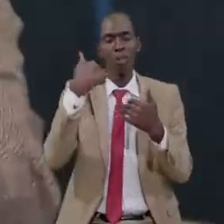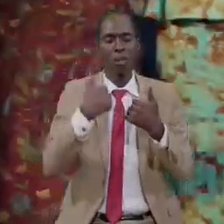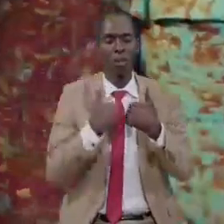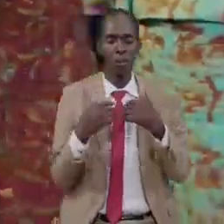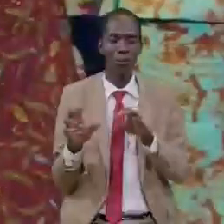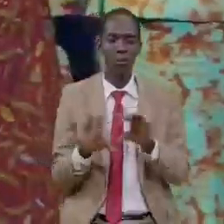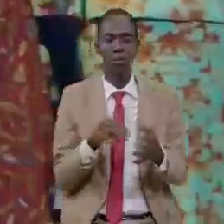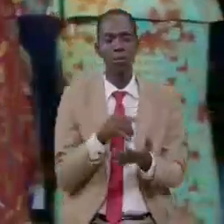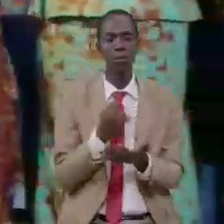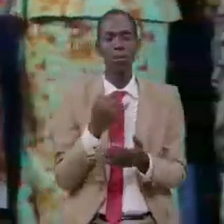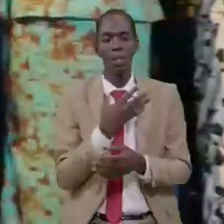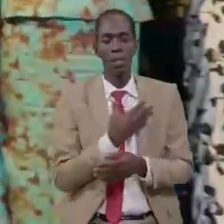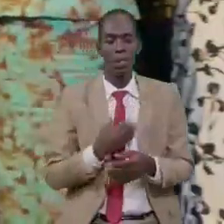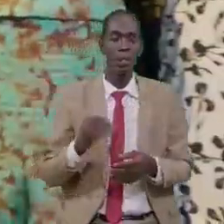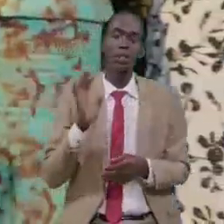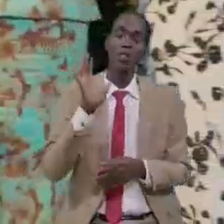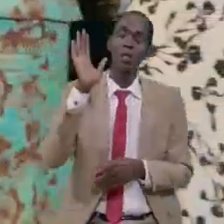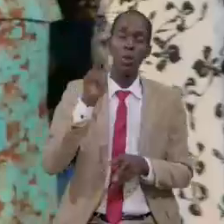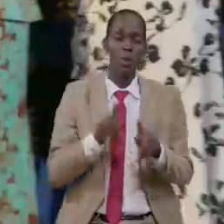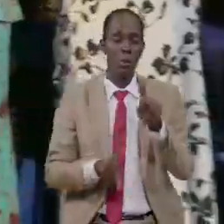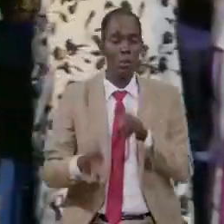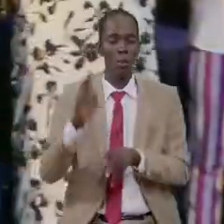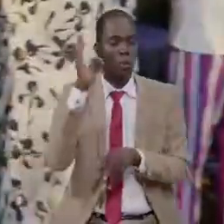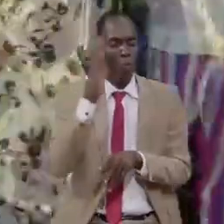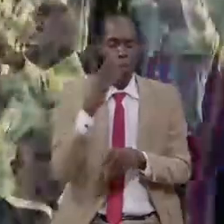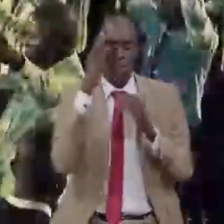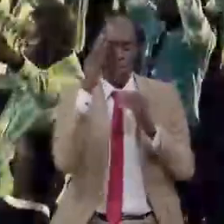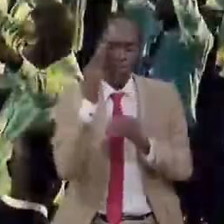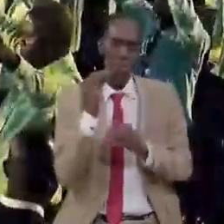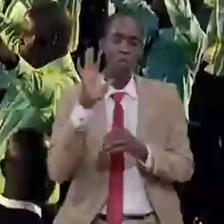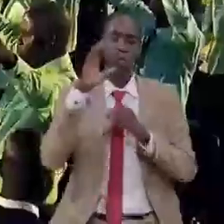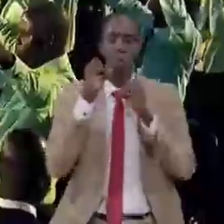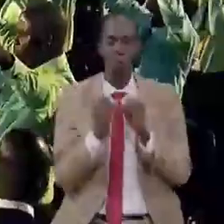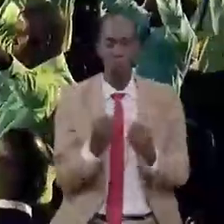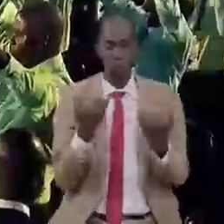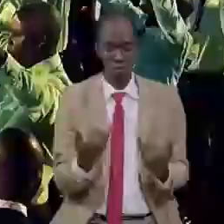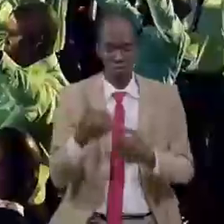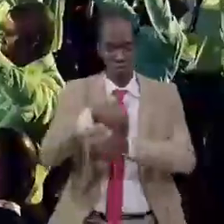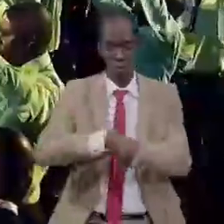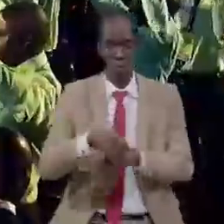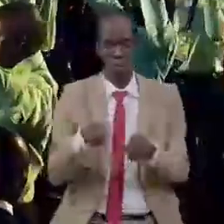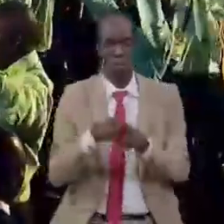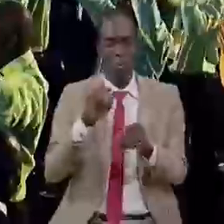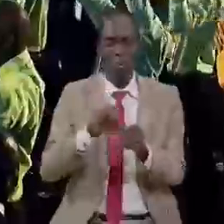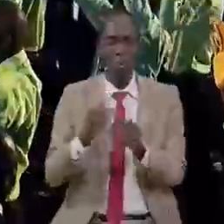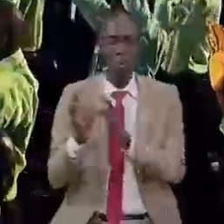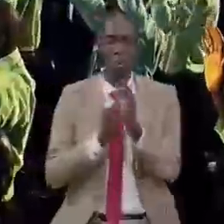And your people will experience your power even tonight, in Jesus'